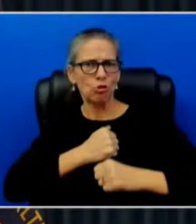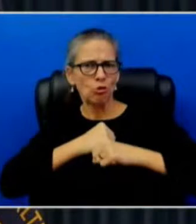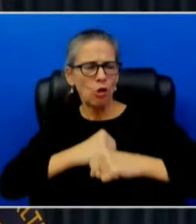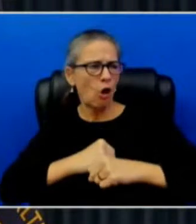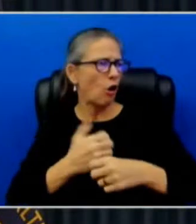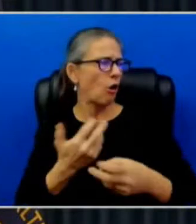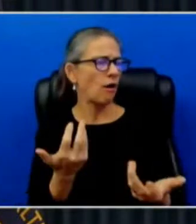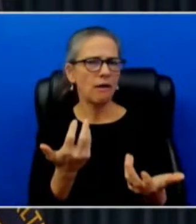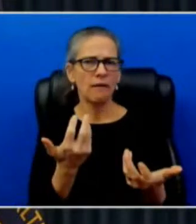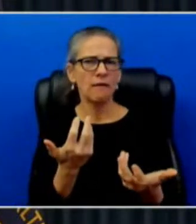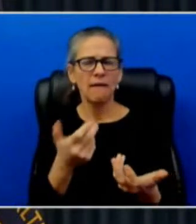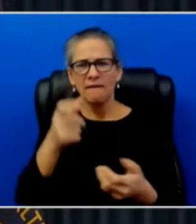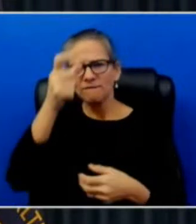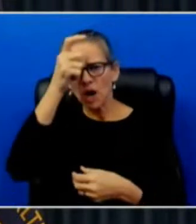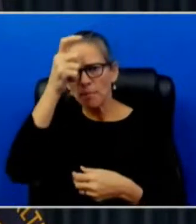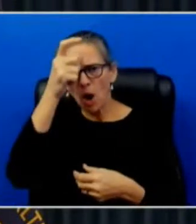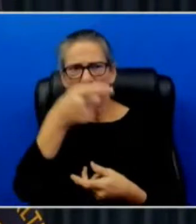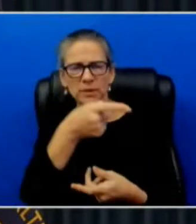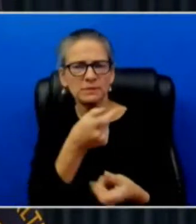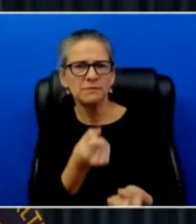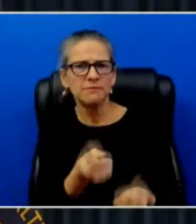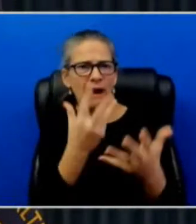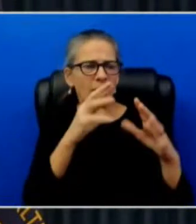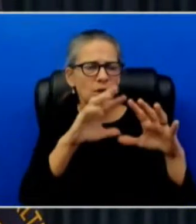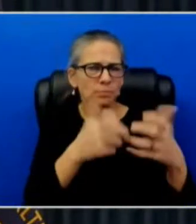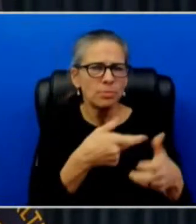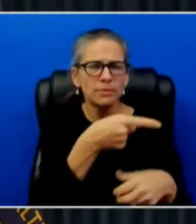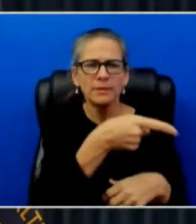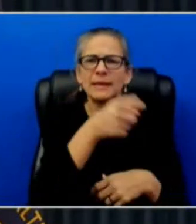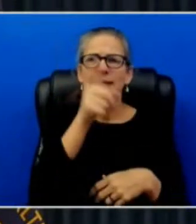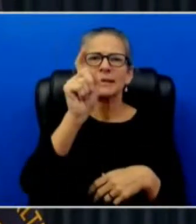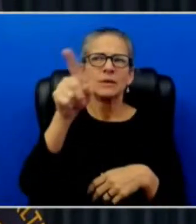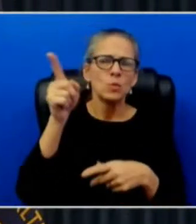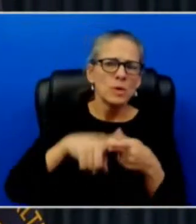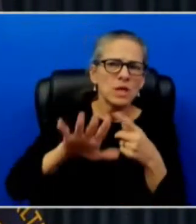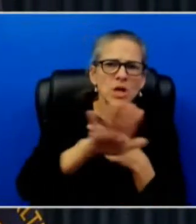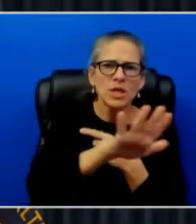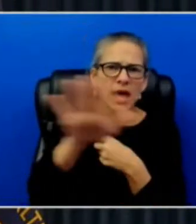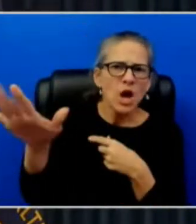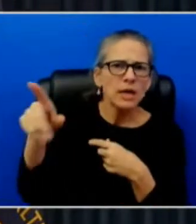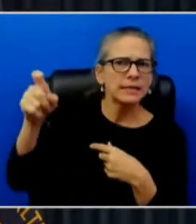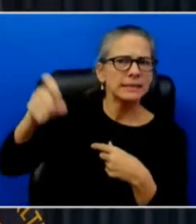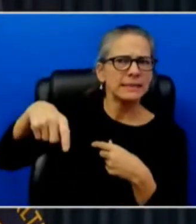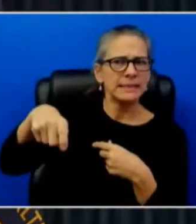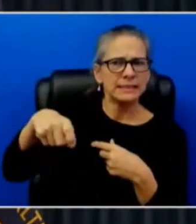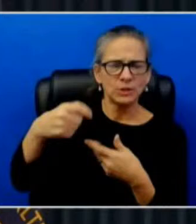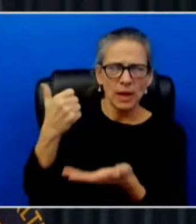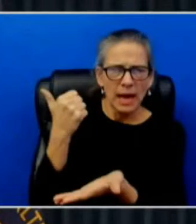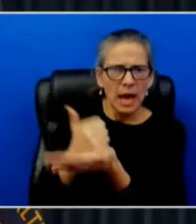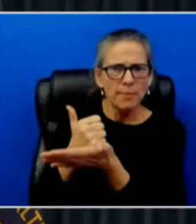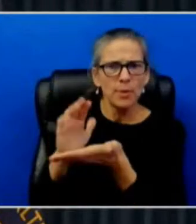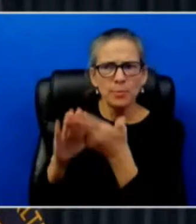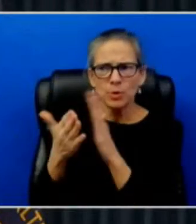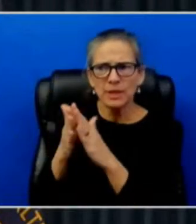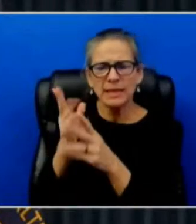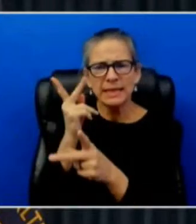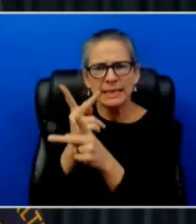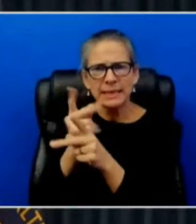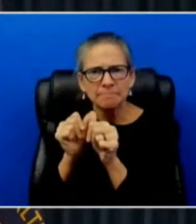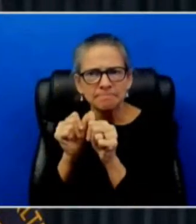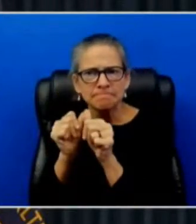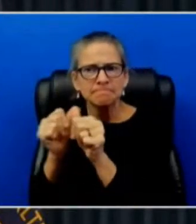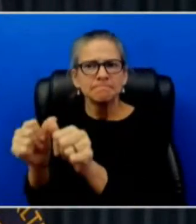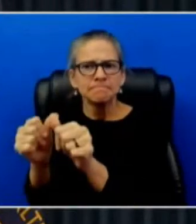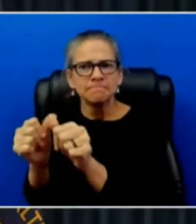local emergency managers, all those kind of resources that we can coordinate to help those communities survive this next few days as they